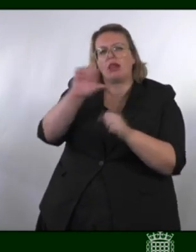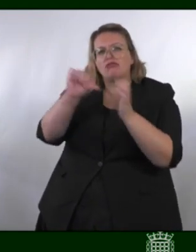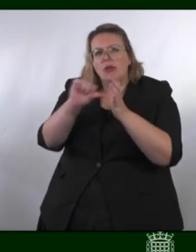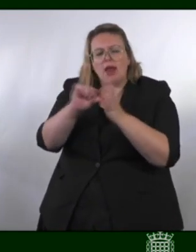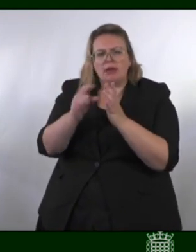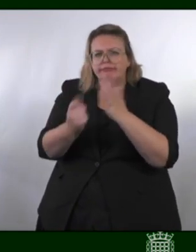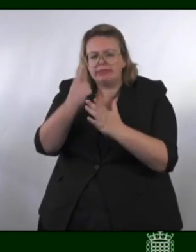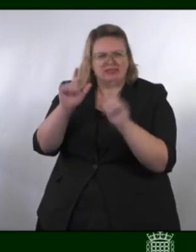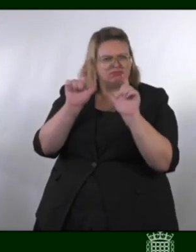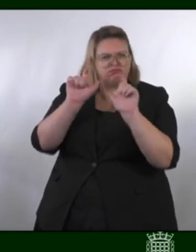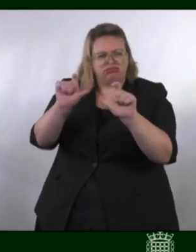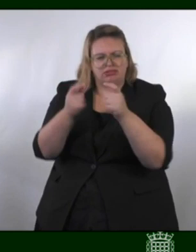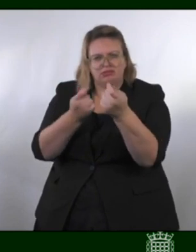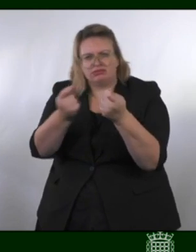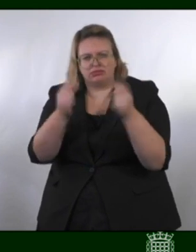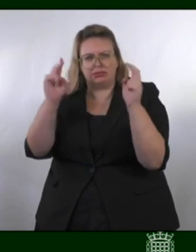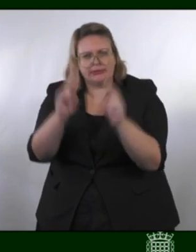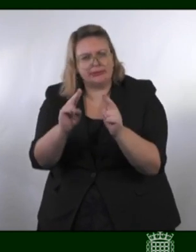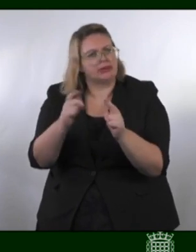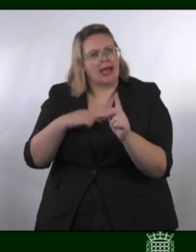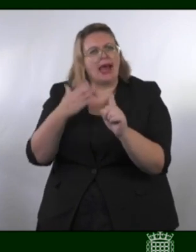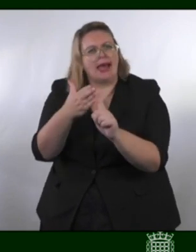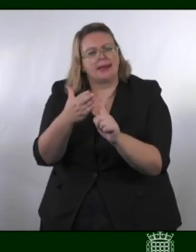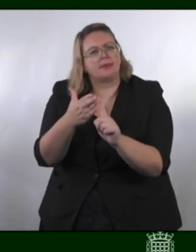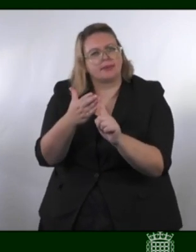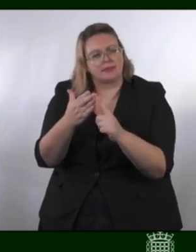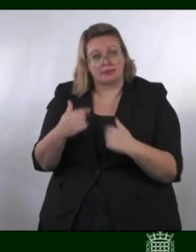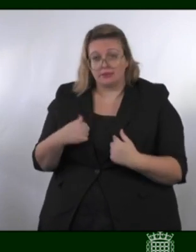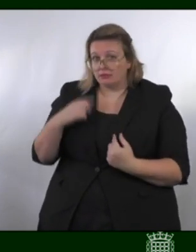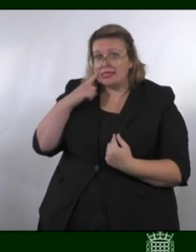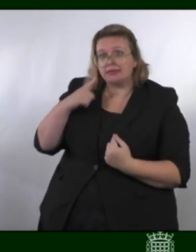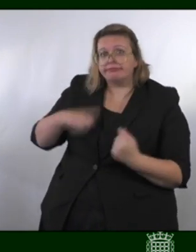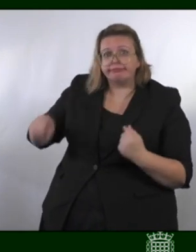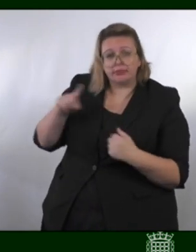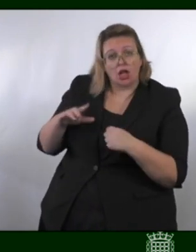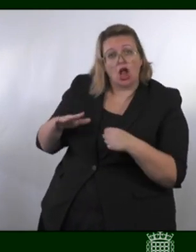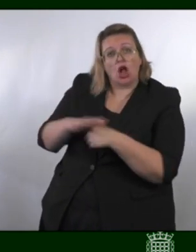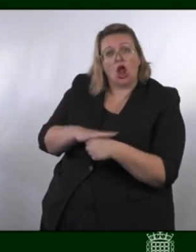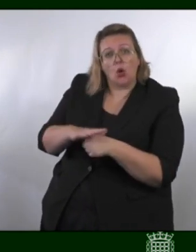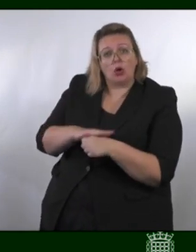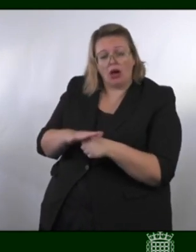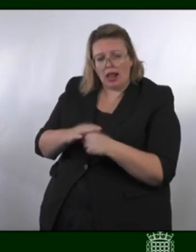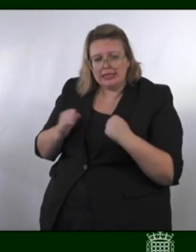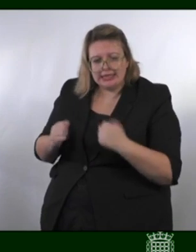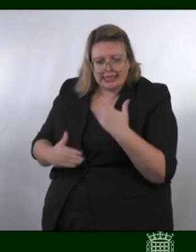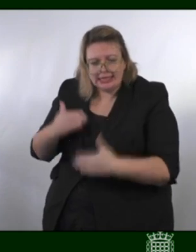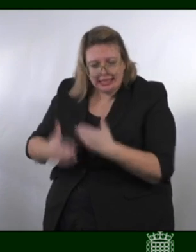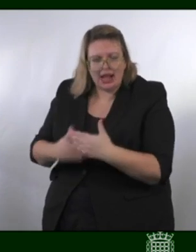see it emerging. We have seen how local action can help flatten the curve, for example in Leicester and